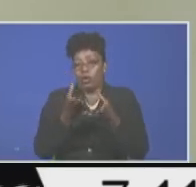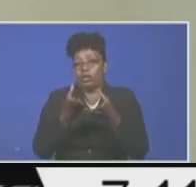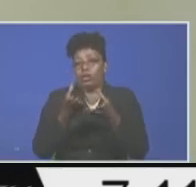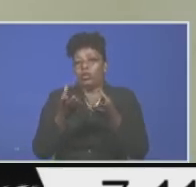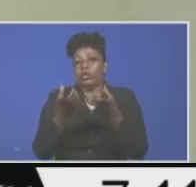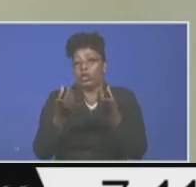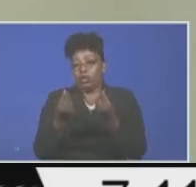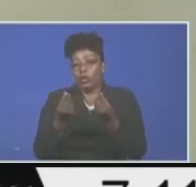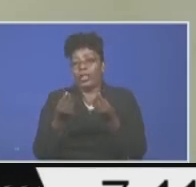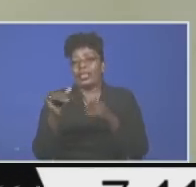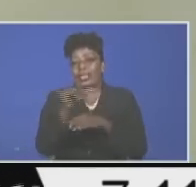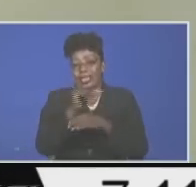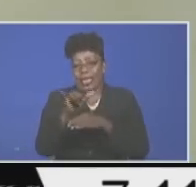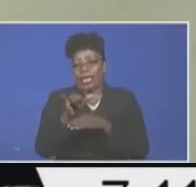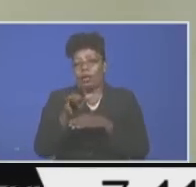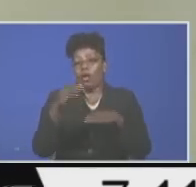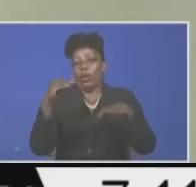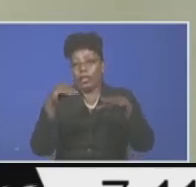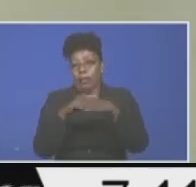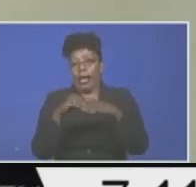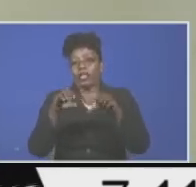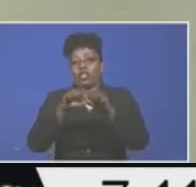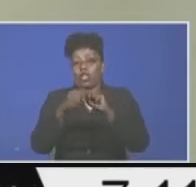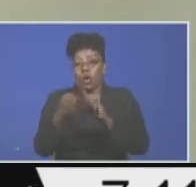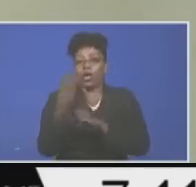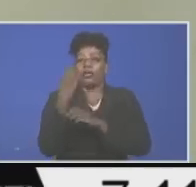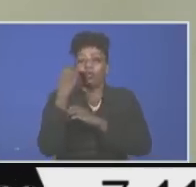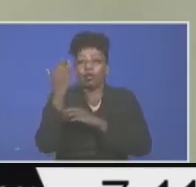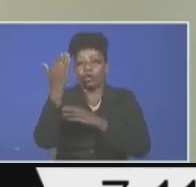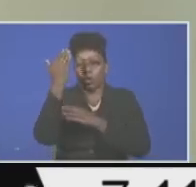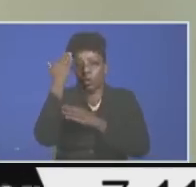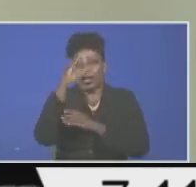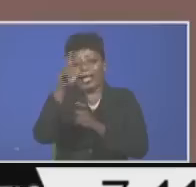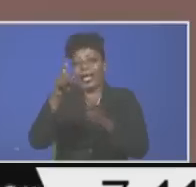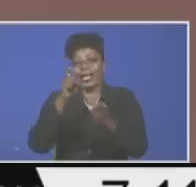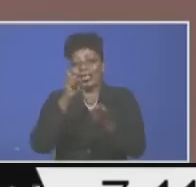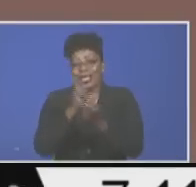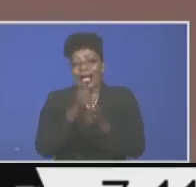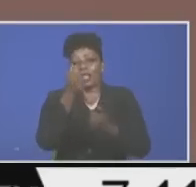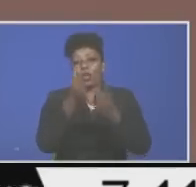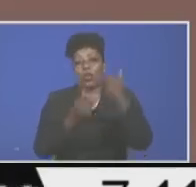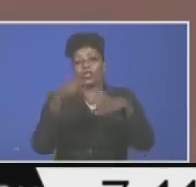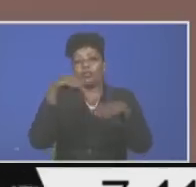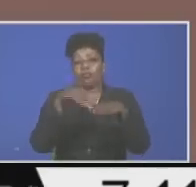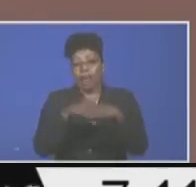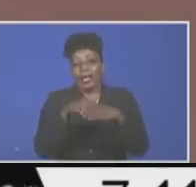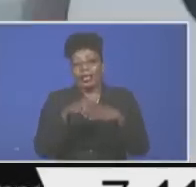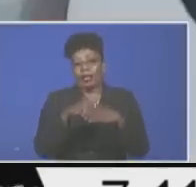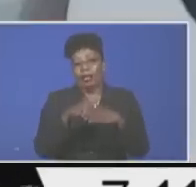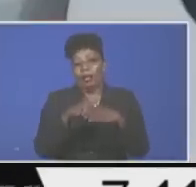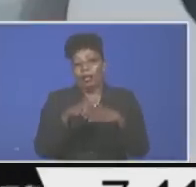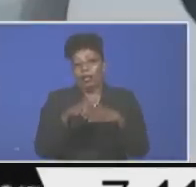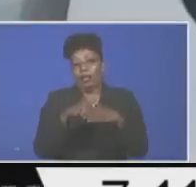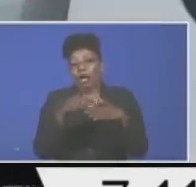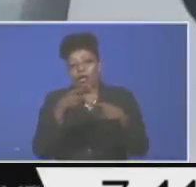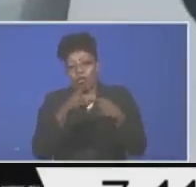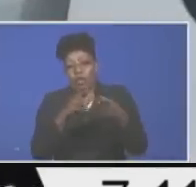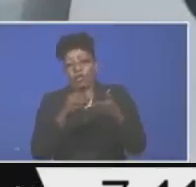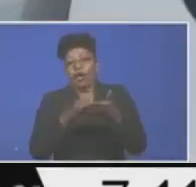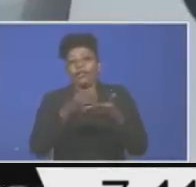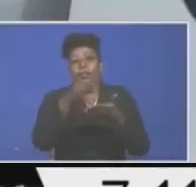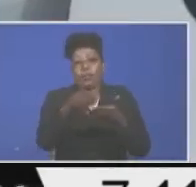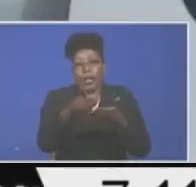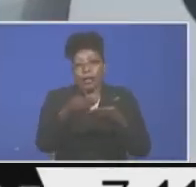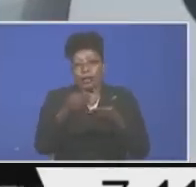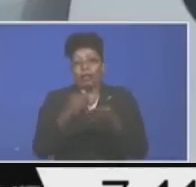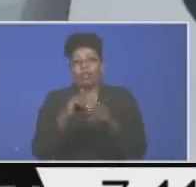thing with the clearing banks so that consumers can know exactly which bank is charging which fee. At the end of the day, the consumer has